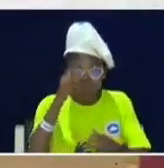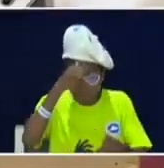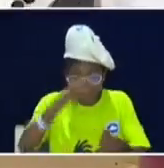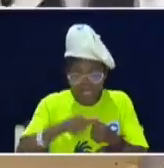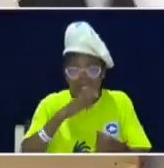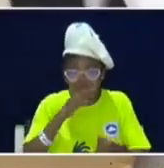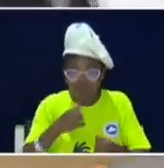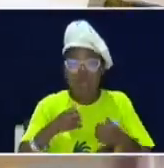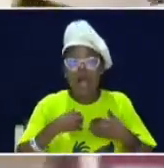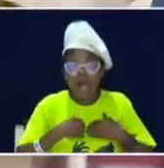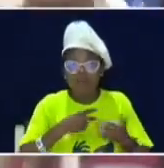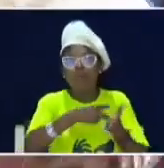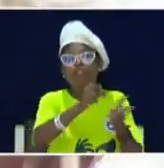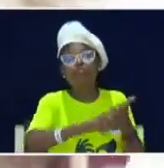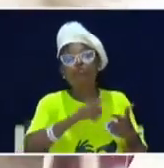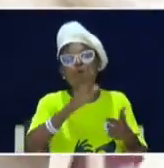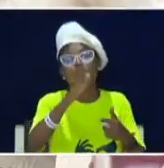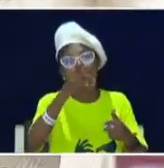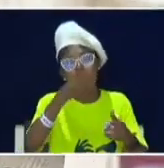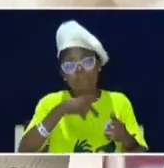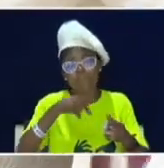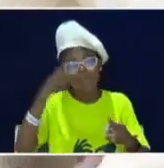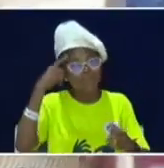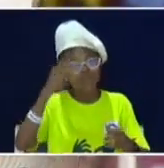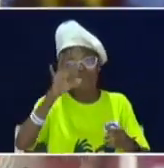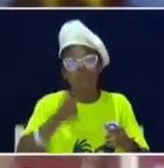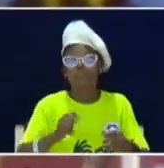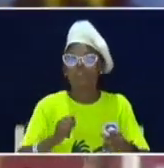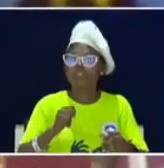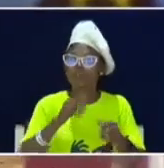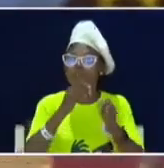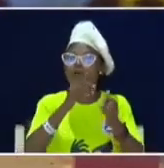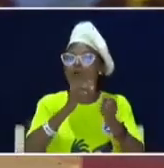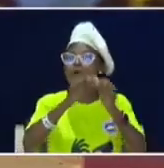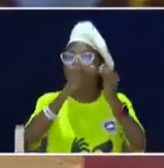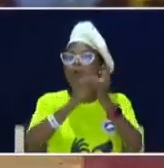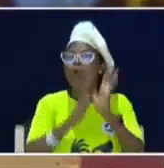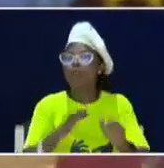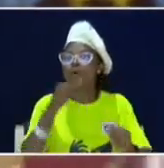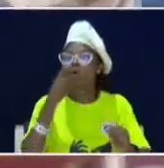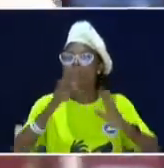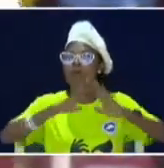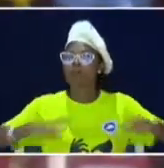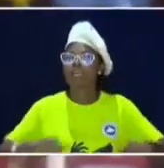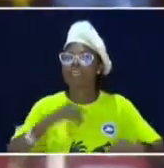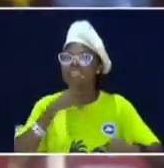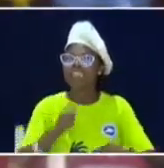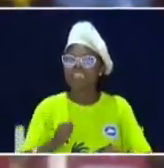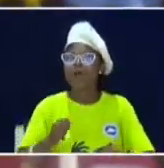weights. Weight will distract you in the place of worship. Weight will distract you in the place of